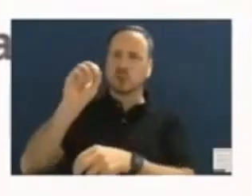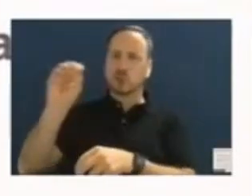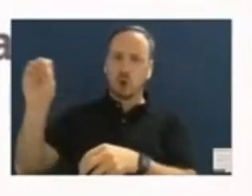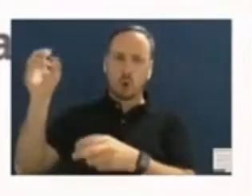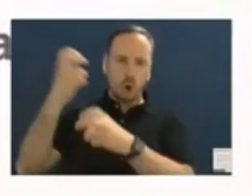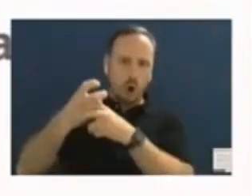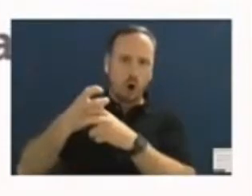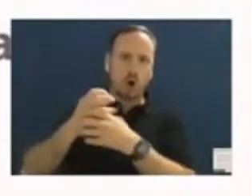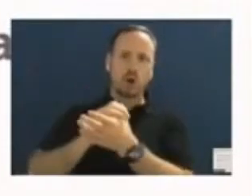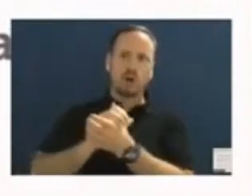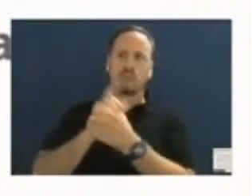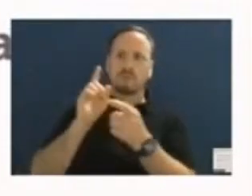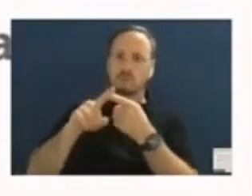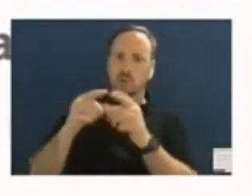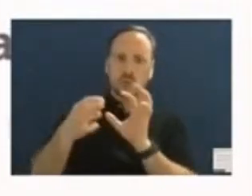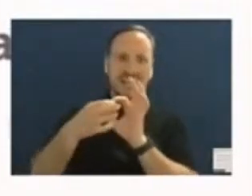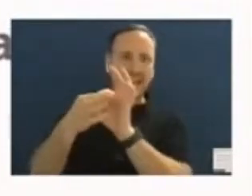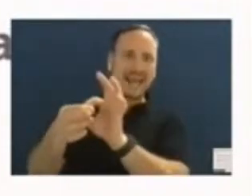the absolute